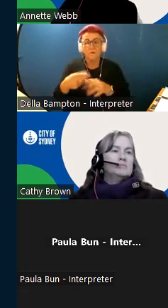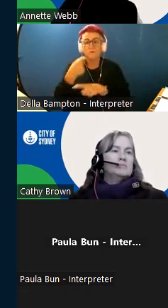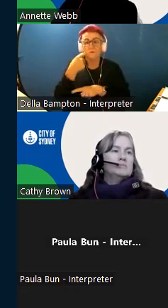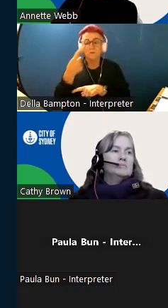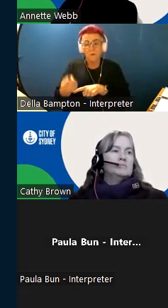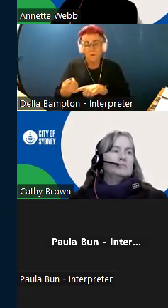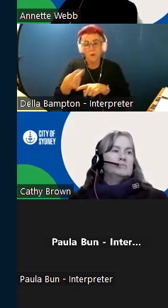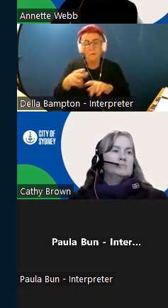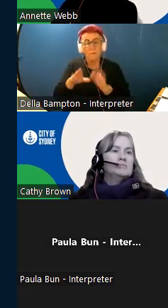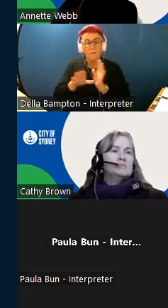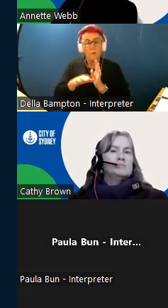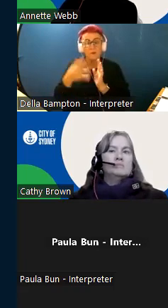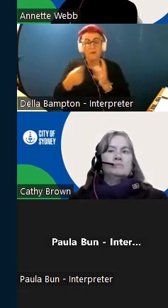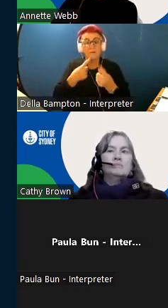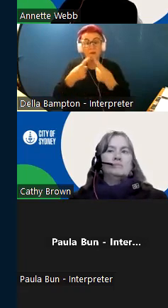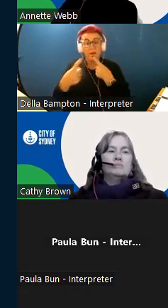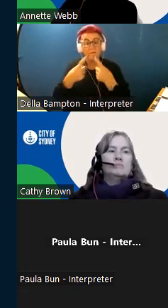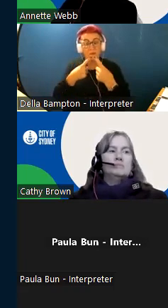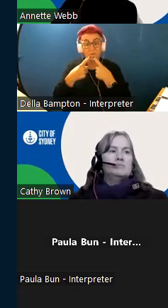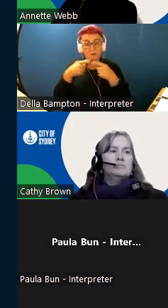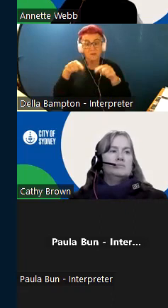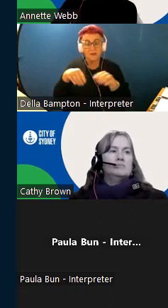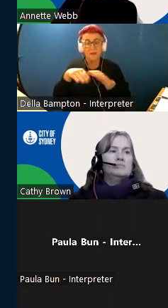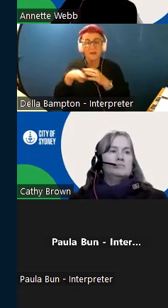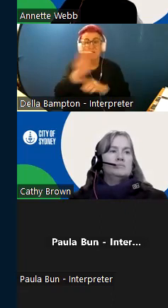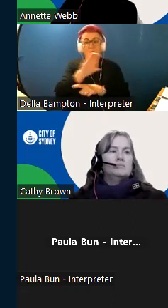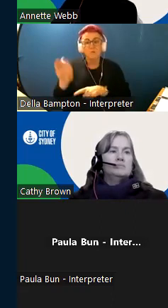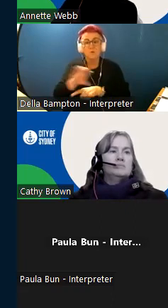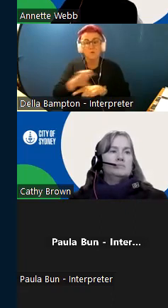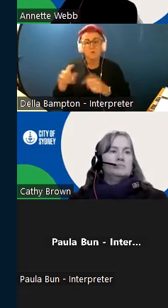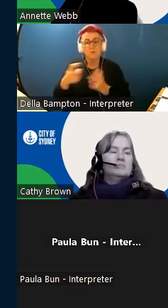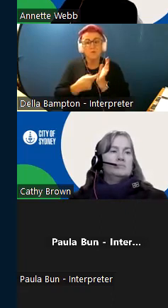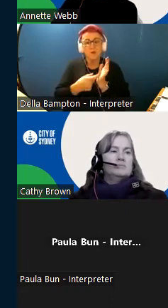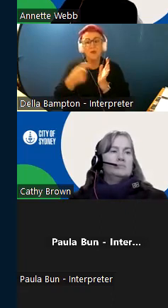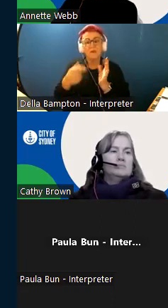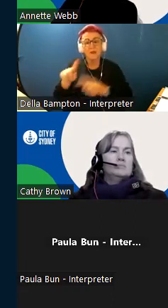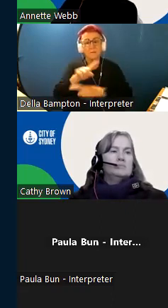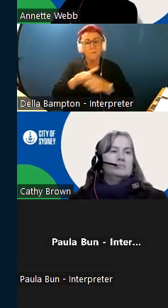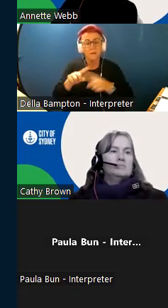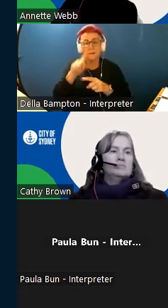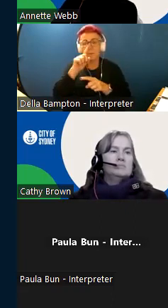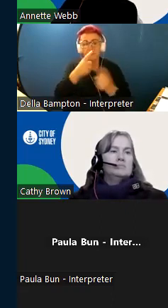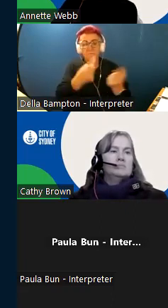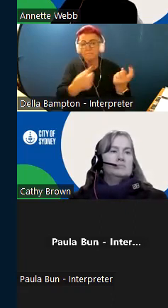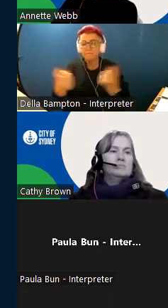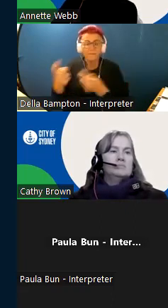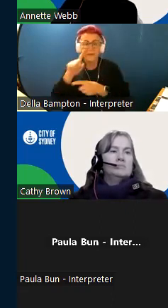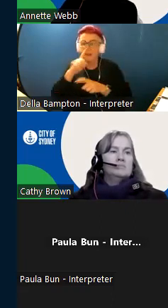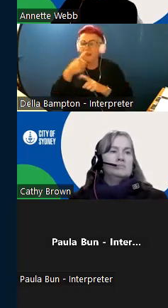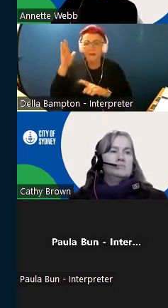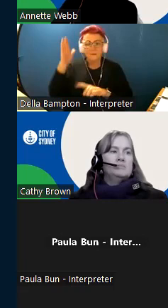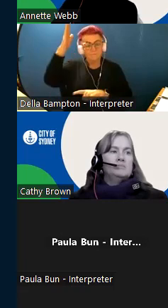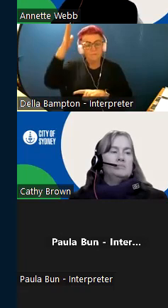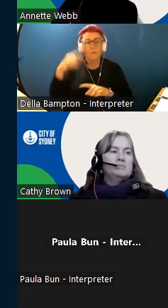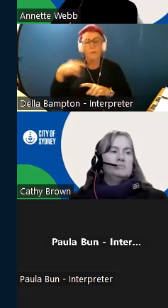Because we're holding the information session in the Zoom webinar format rather than meetings, attendees aren't able to speak unless we unmute